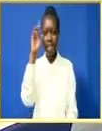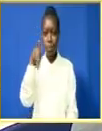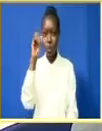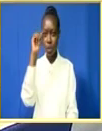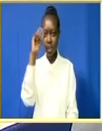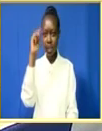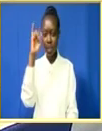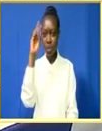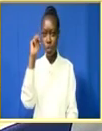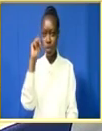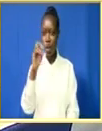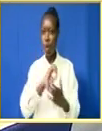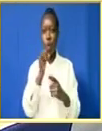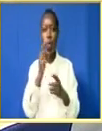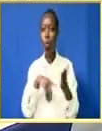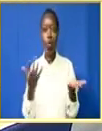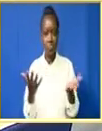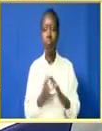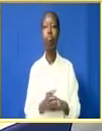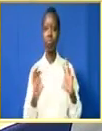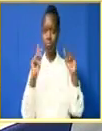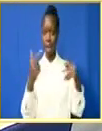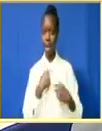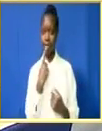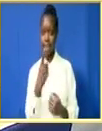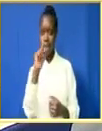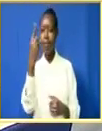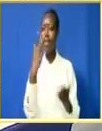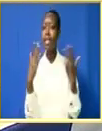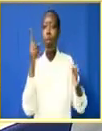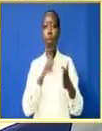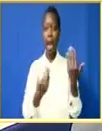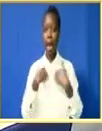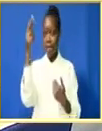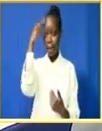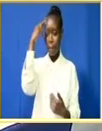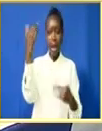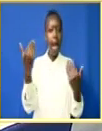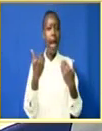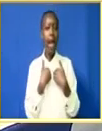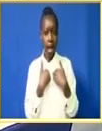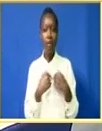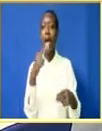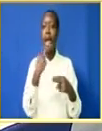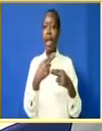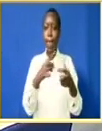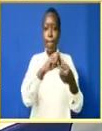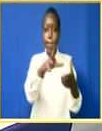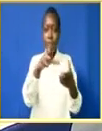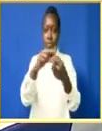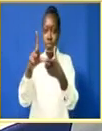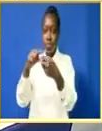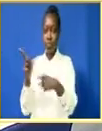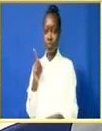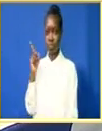from the top. Okay. You have said the first thing. Yes. You have remembered there is something called detachment. Detachment, yes.